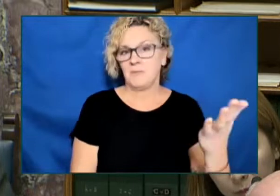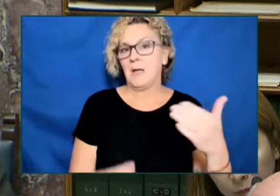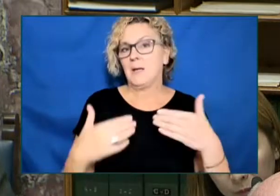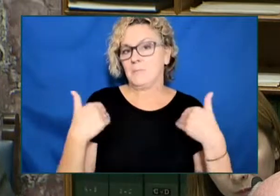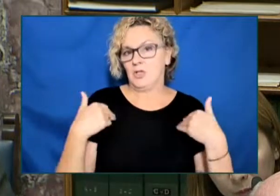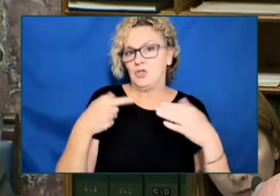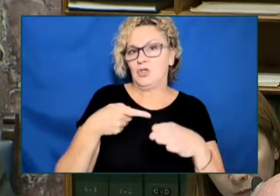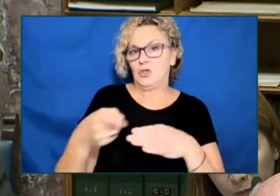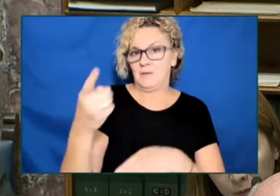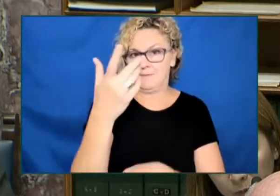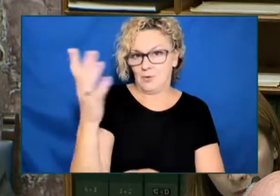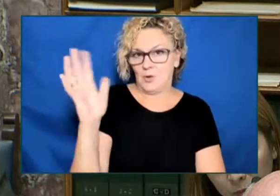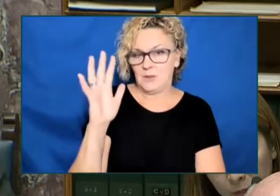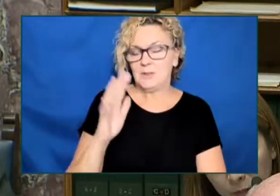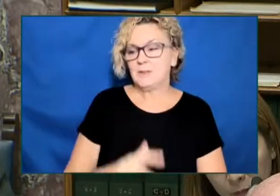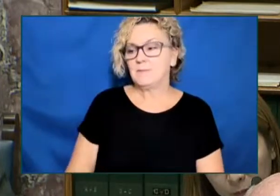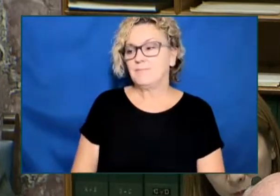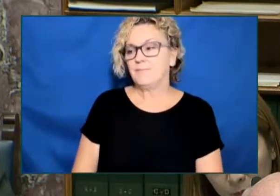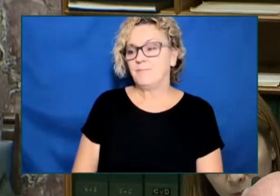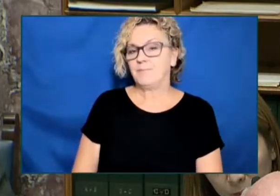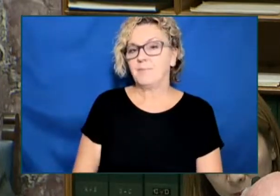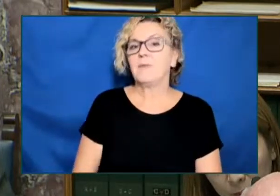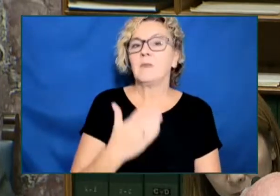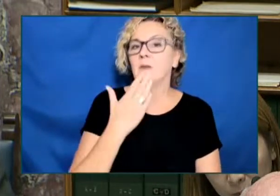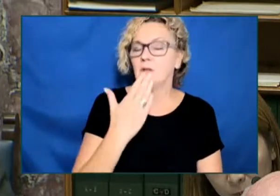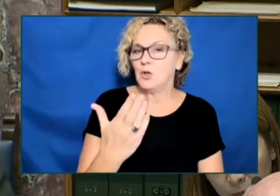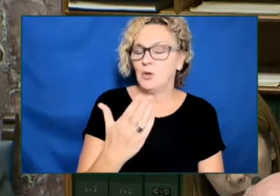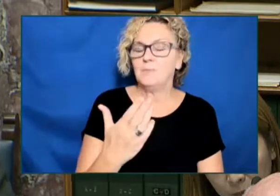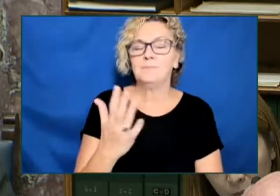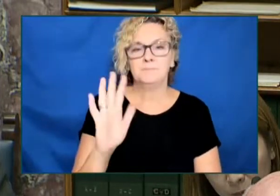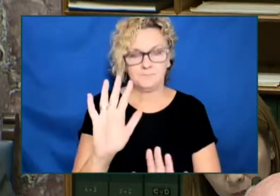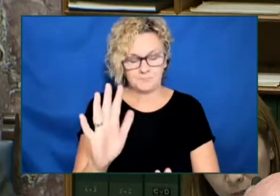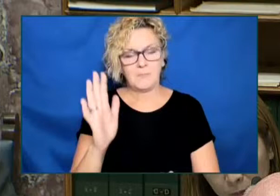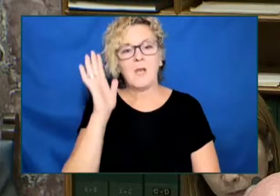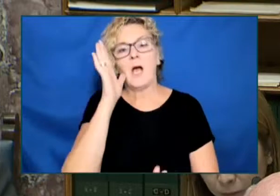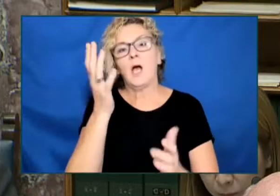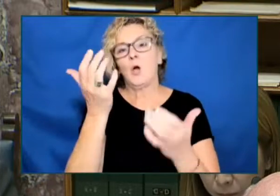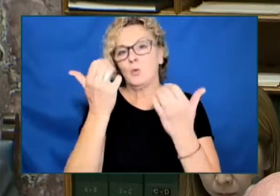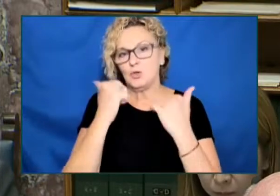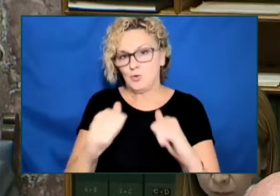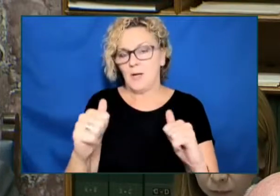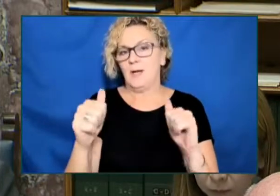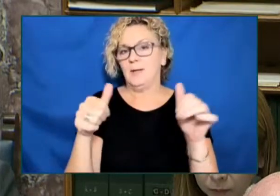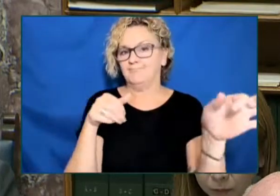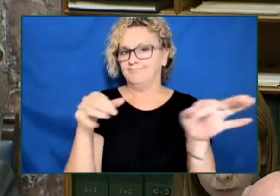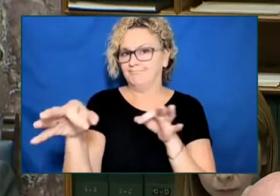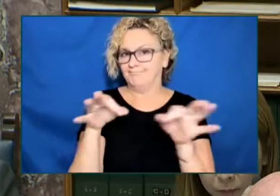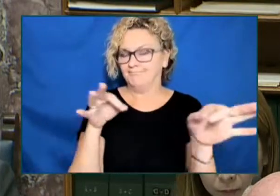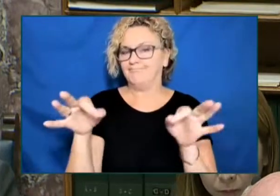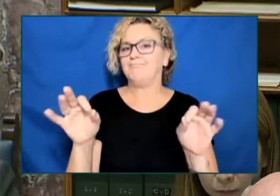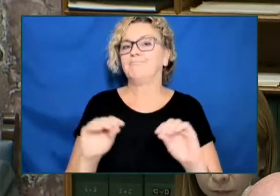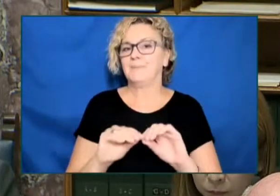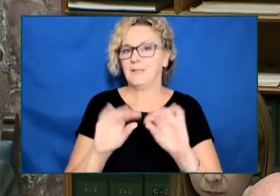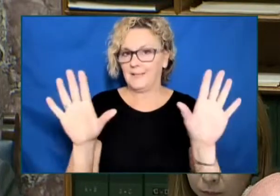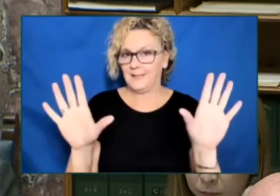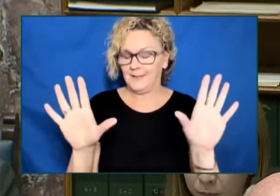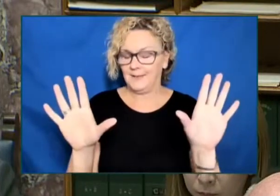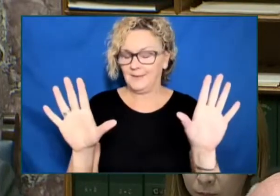Mr. Speaker, and I will try to ensure that I say it so that the member understands. So yes, I will try